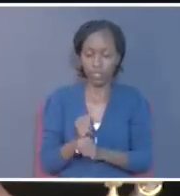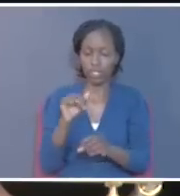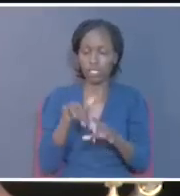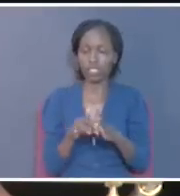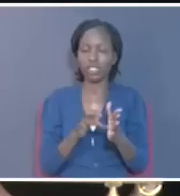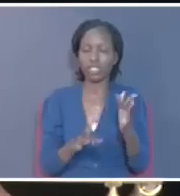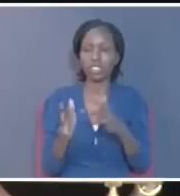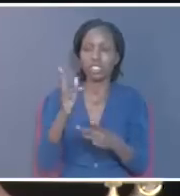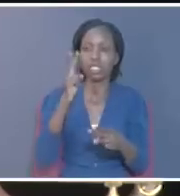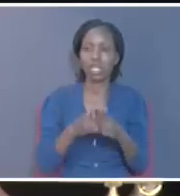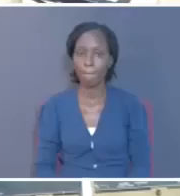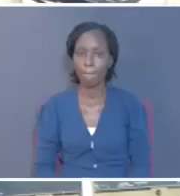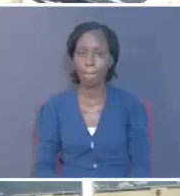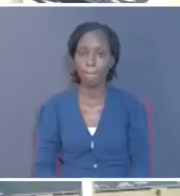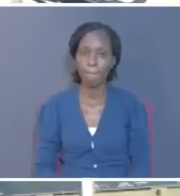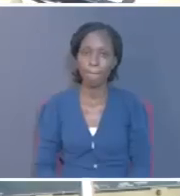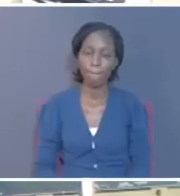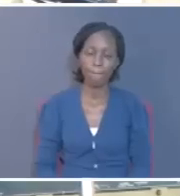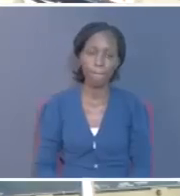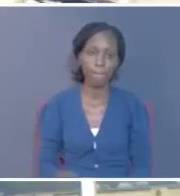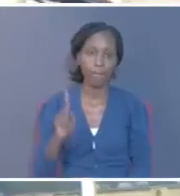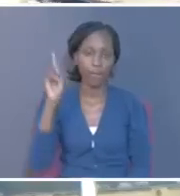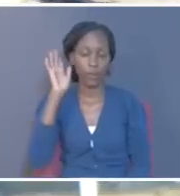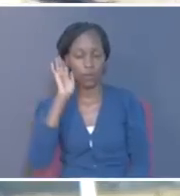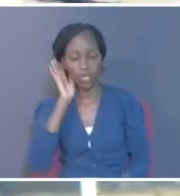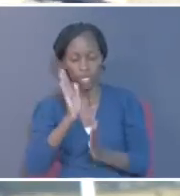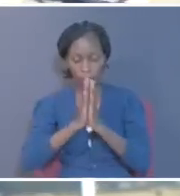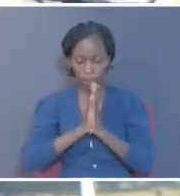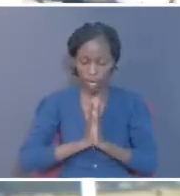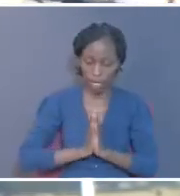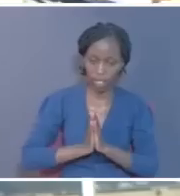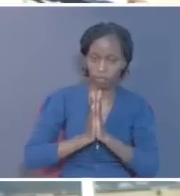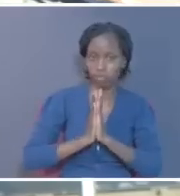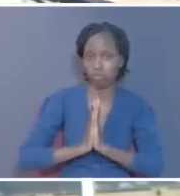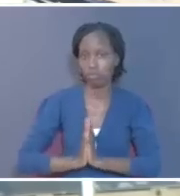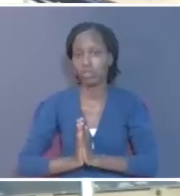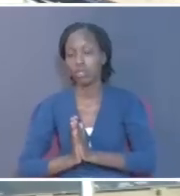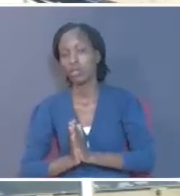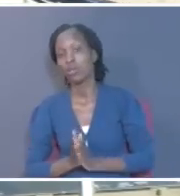in the name of Jesus. Sikia maombi,